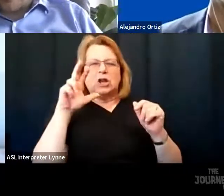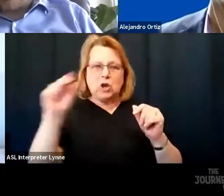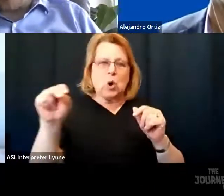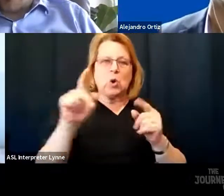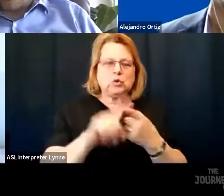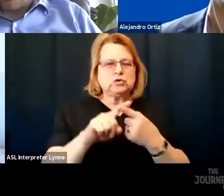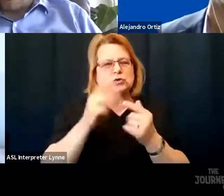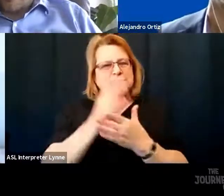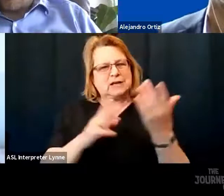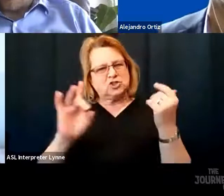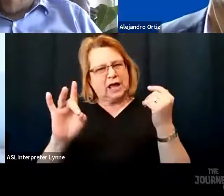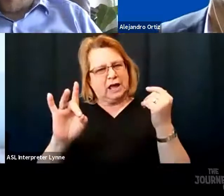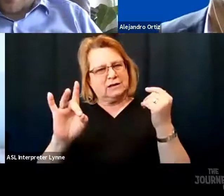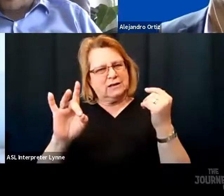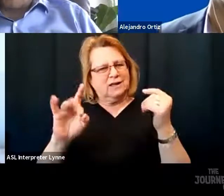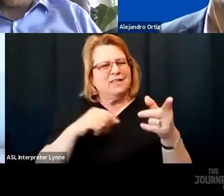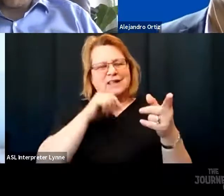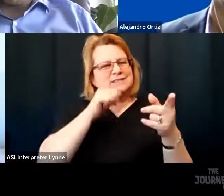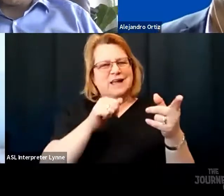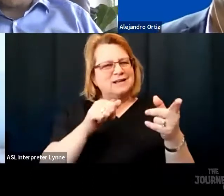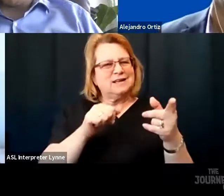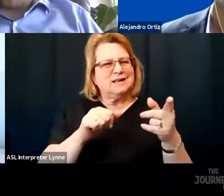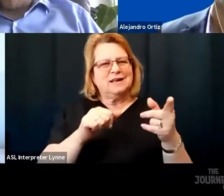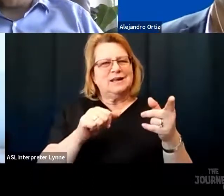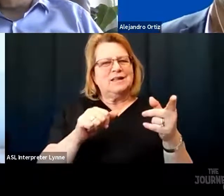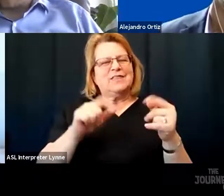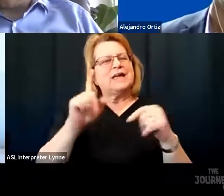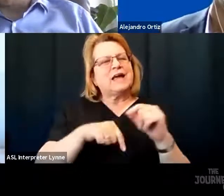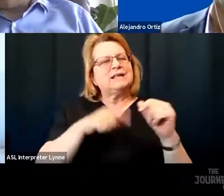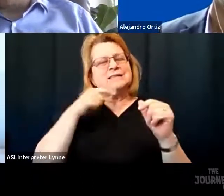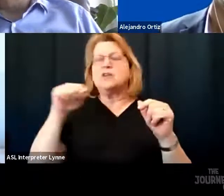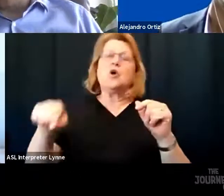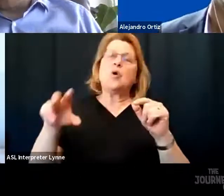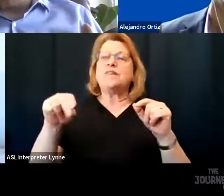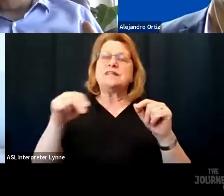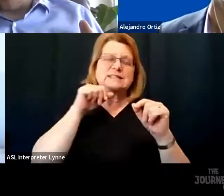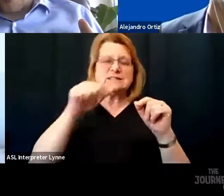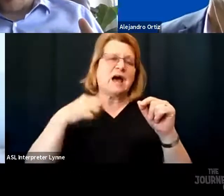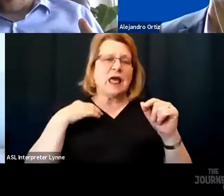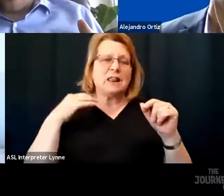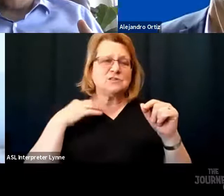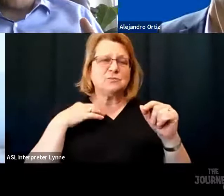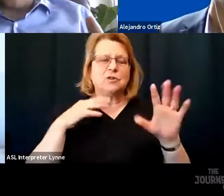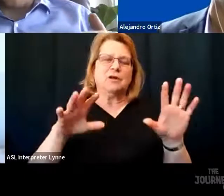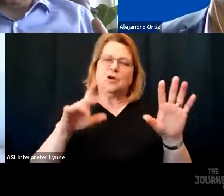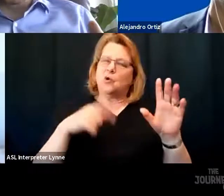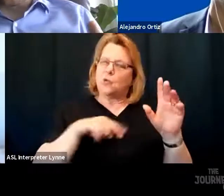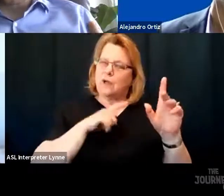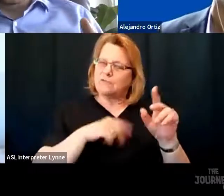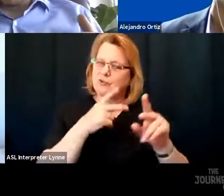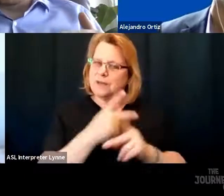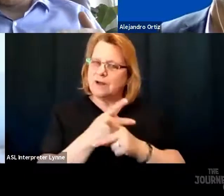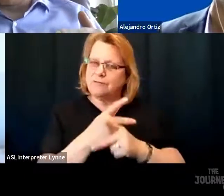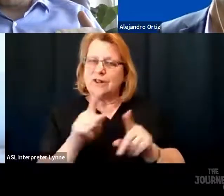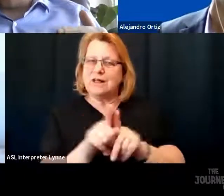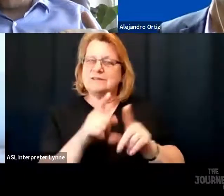right? That's not a no answer, right? If this apartment is not eligible. But we also have to be careful here, because sometimes, you know, as our investigation